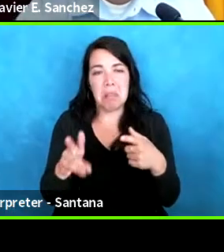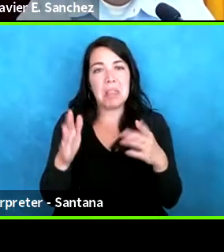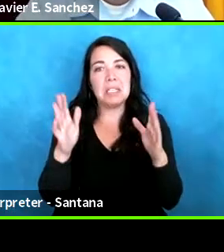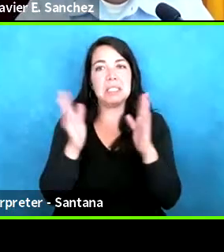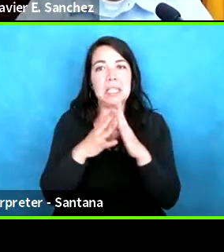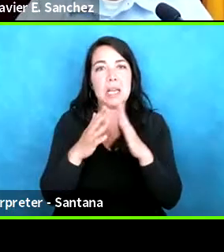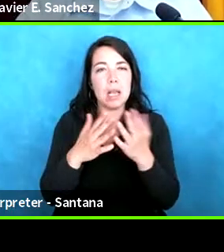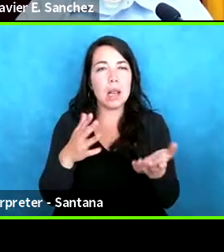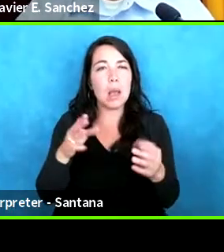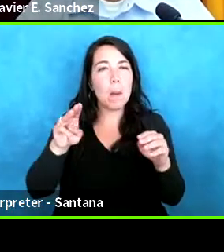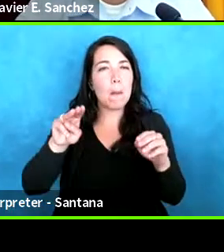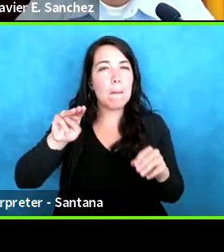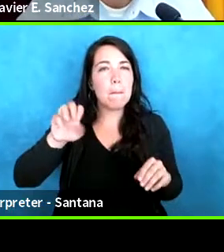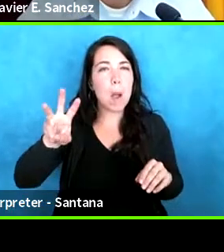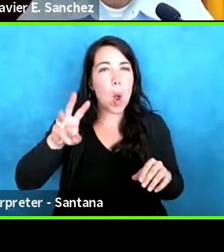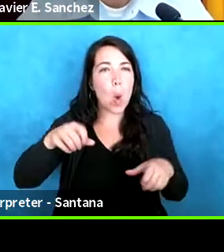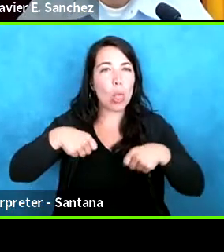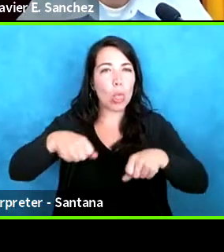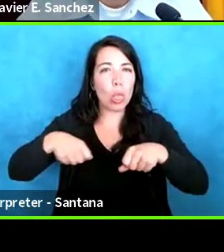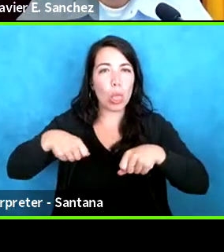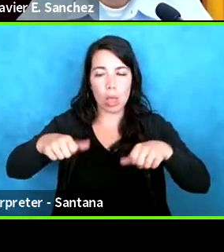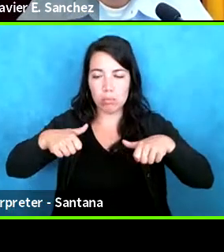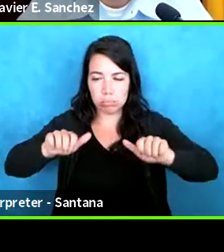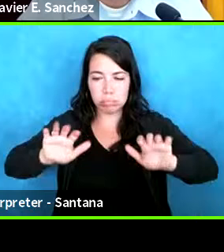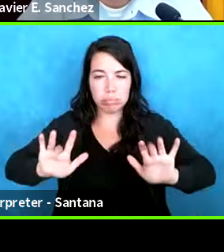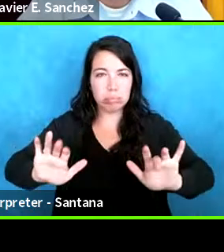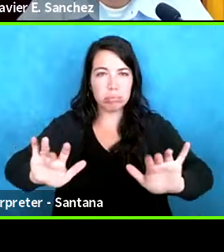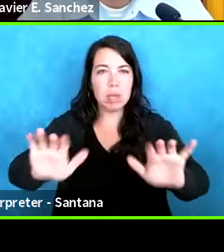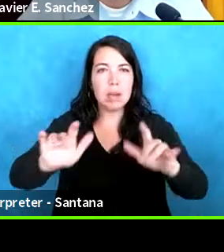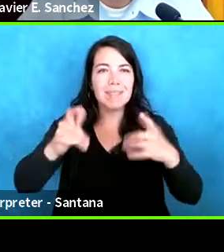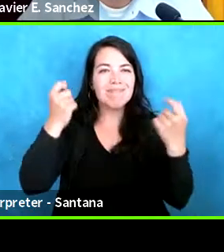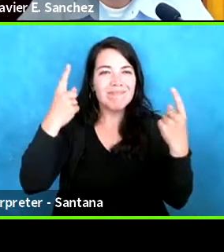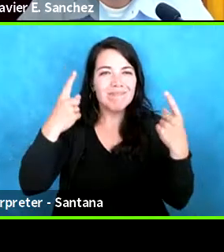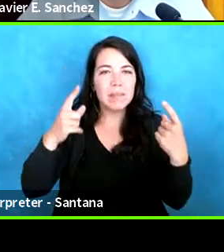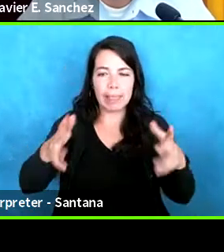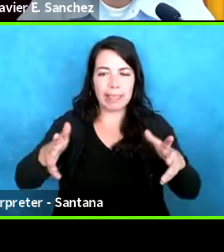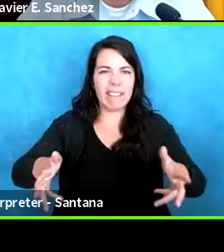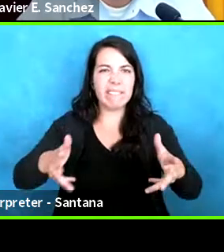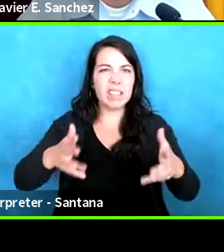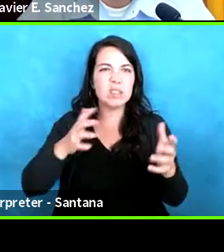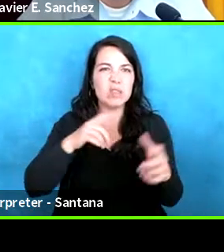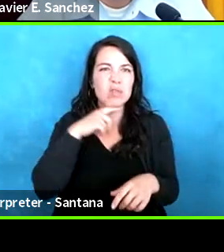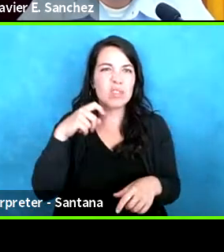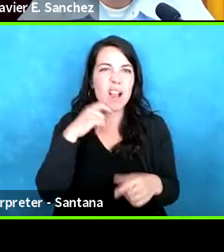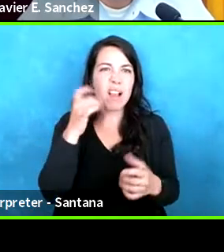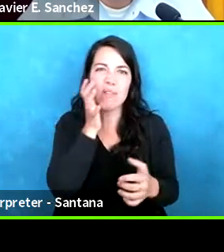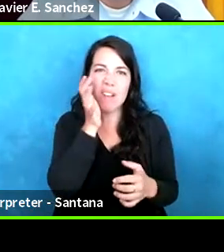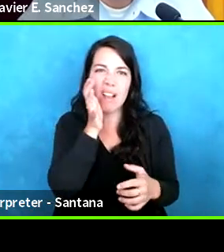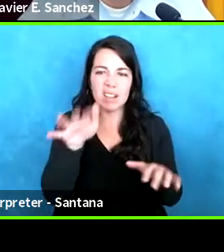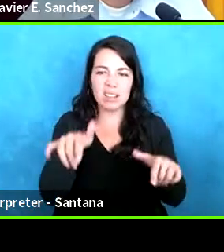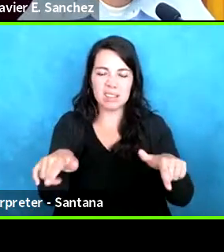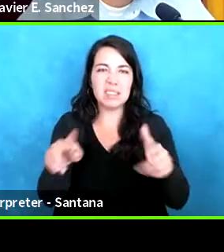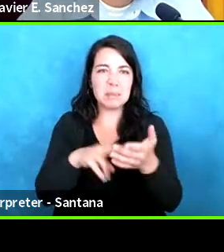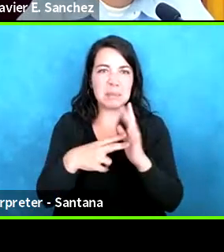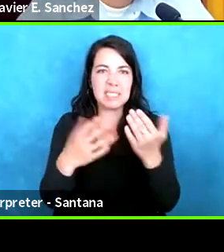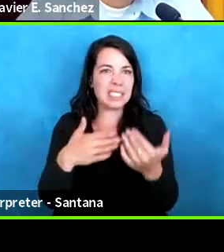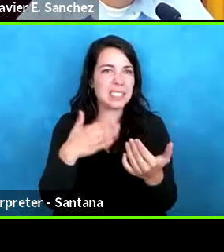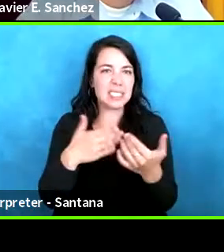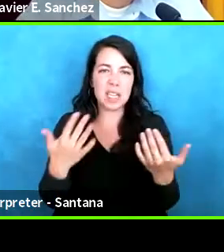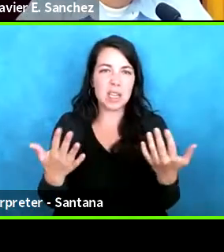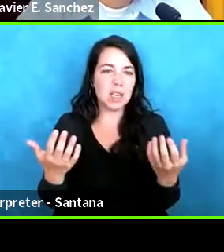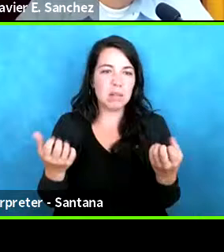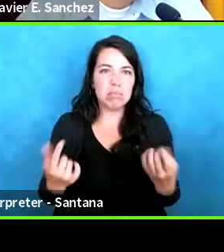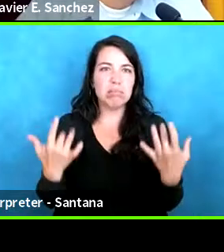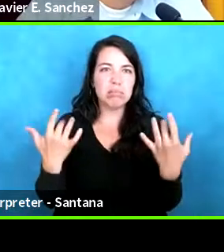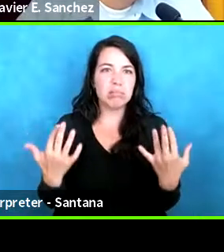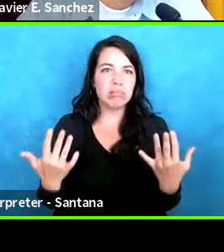felt that could be a fire hazard because there's wooden fences up against that. So I think that needs some attention if we could possibly